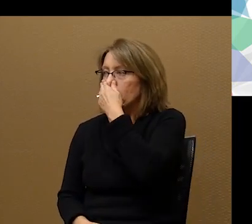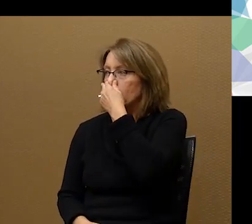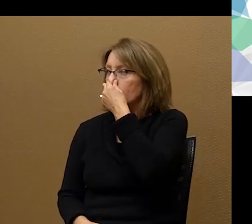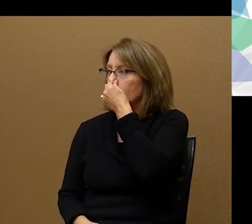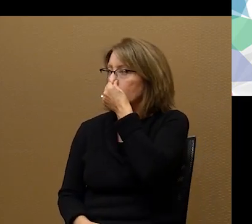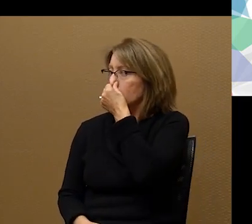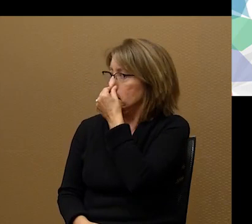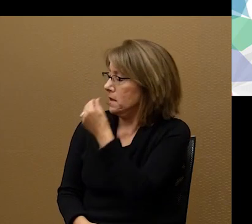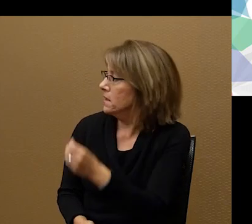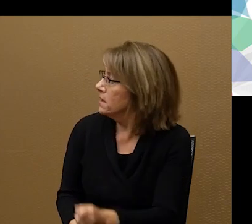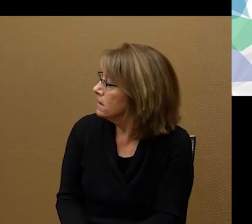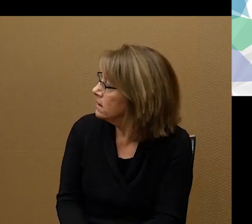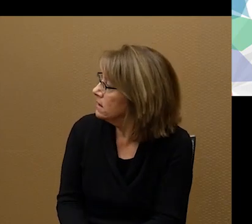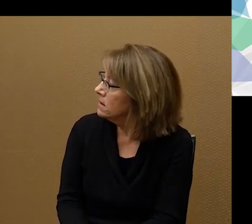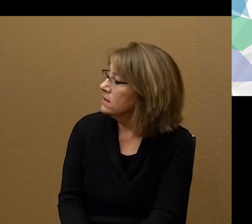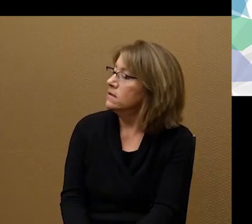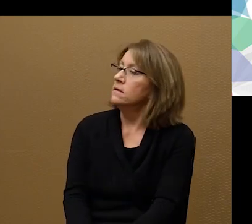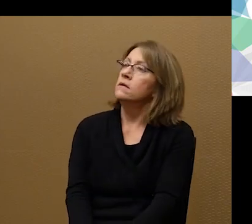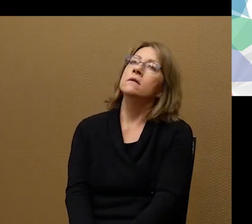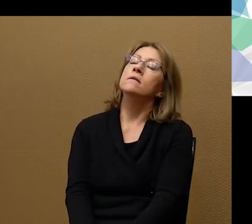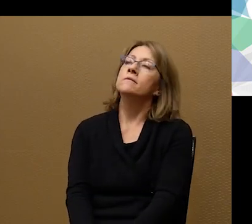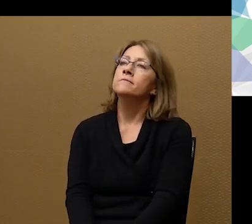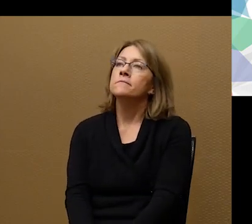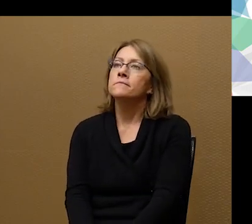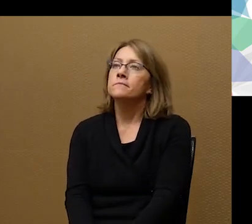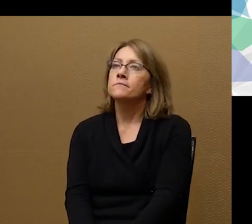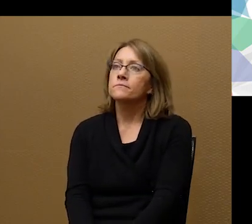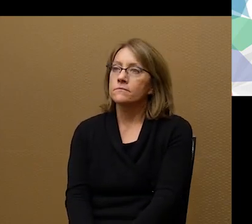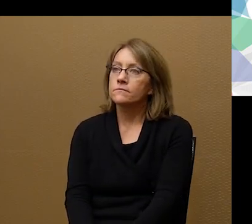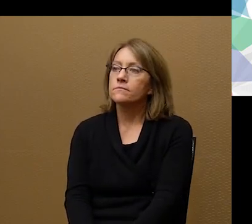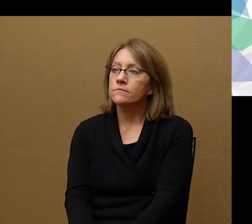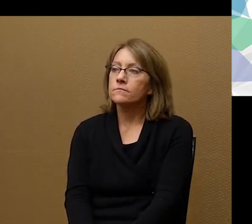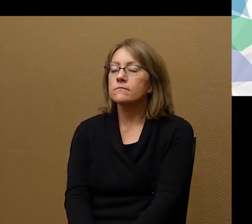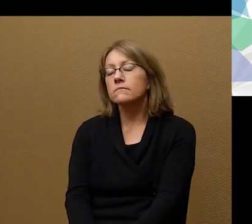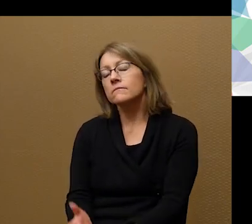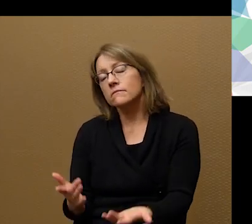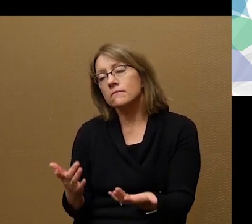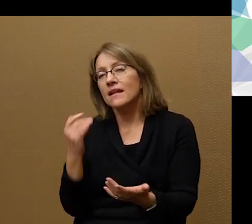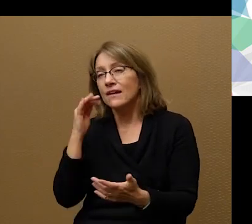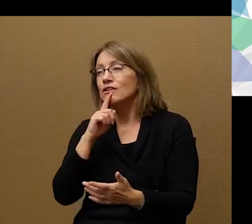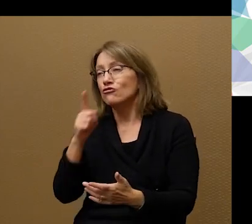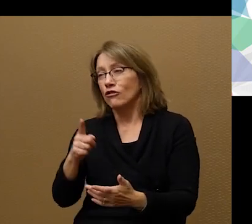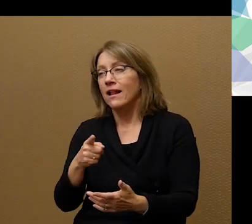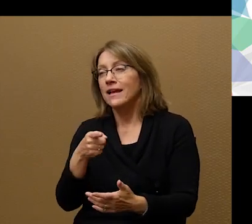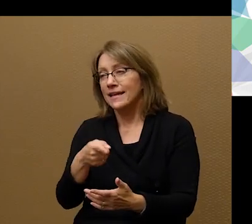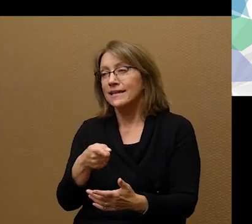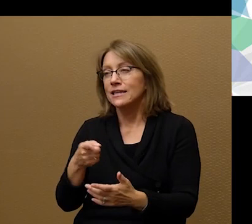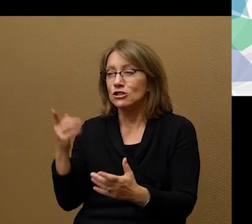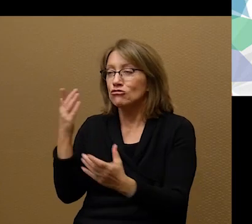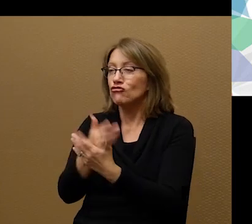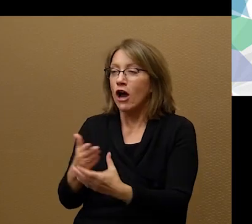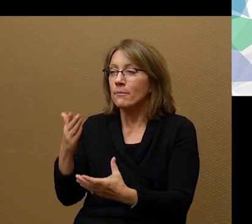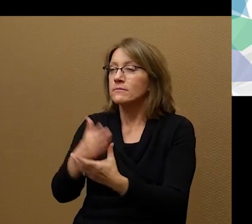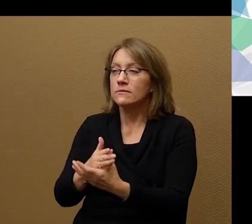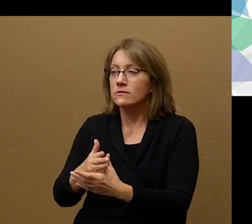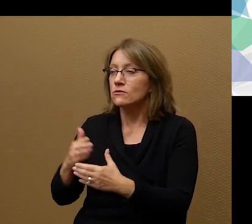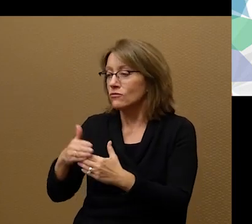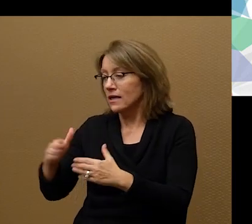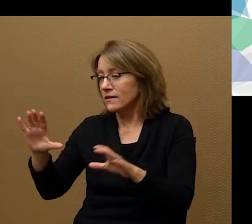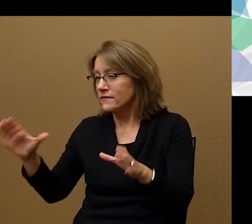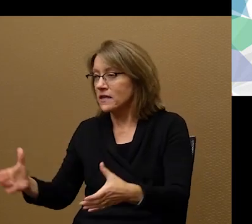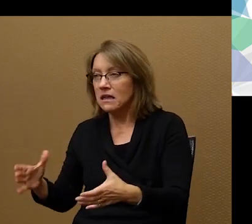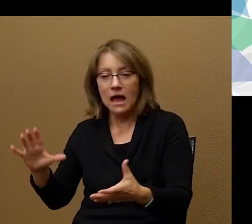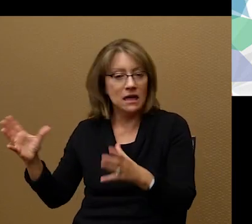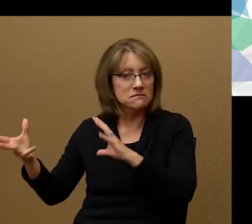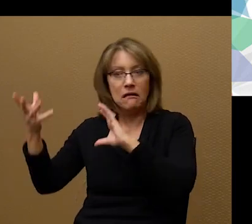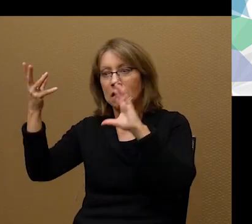So typically we remove the student if they're really disruptive, but what we can do is we could teach,